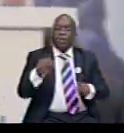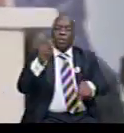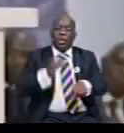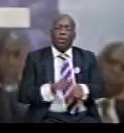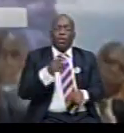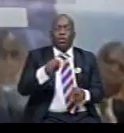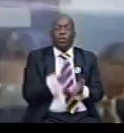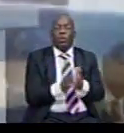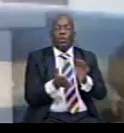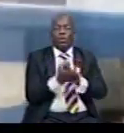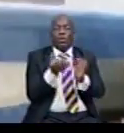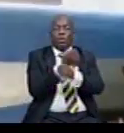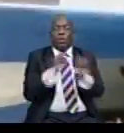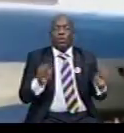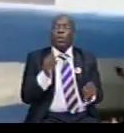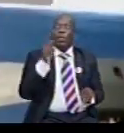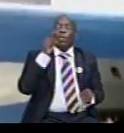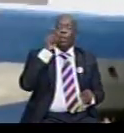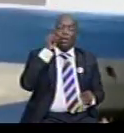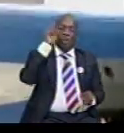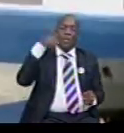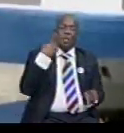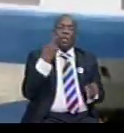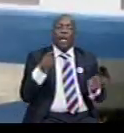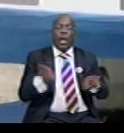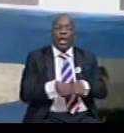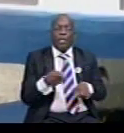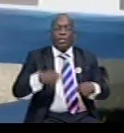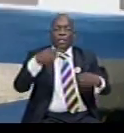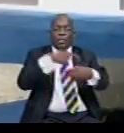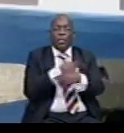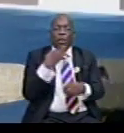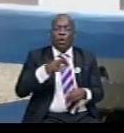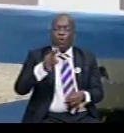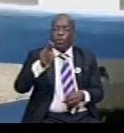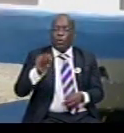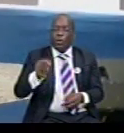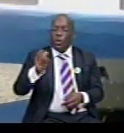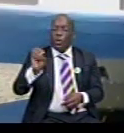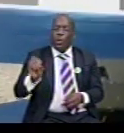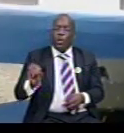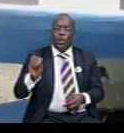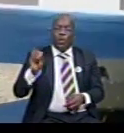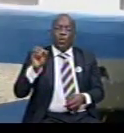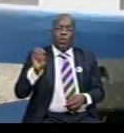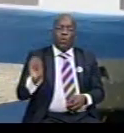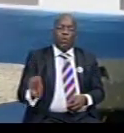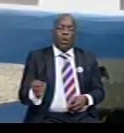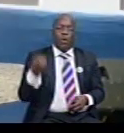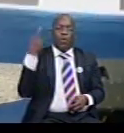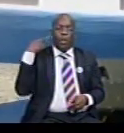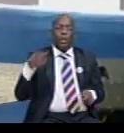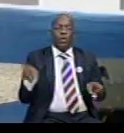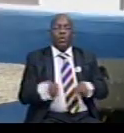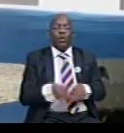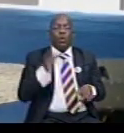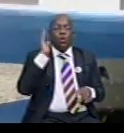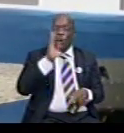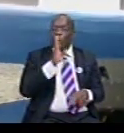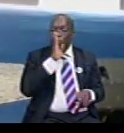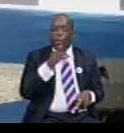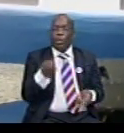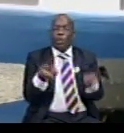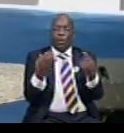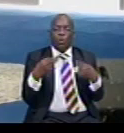Noah, it says, so shall also the coming of the Son of Man be. Look at verse 38. In